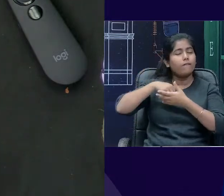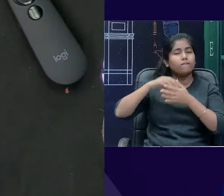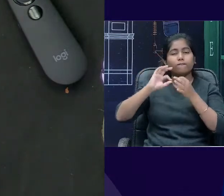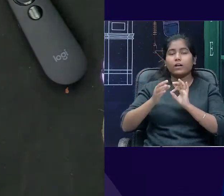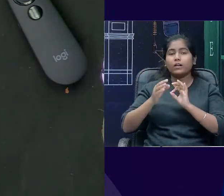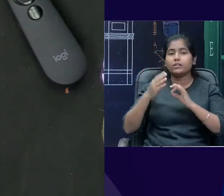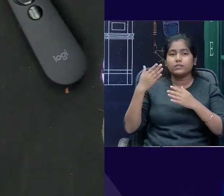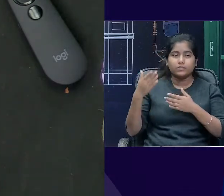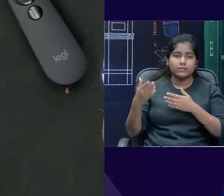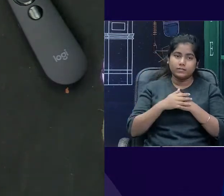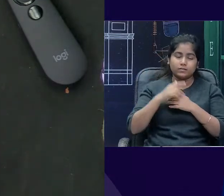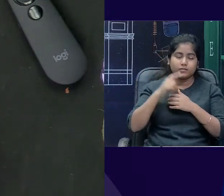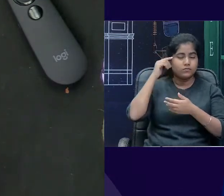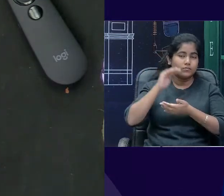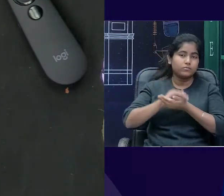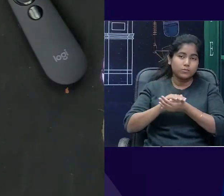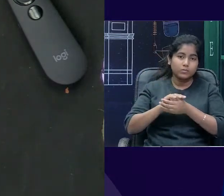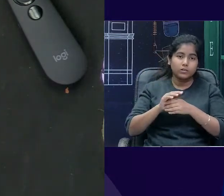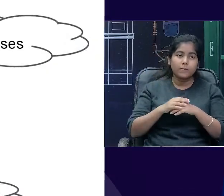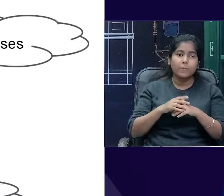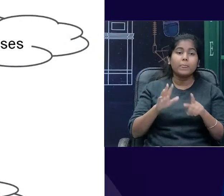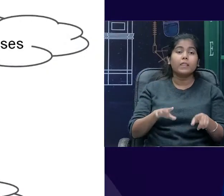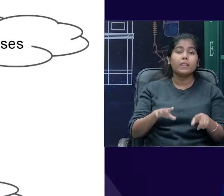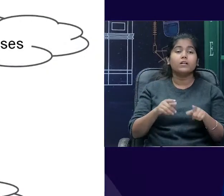the marbles we can show.